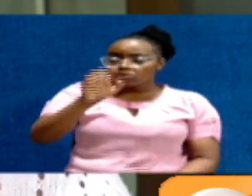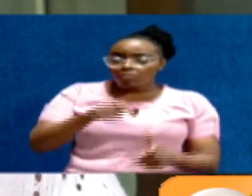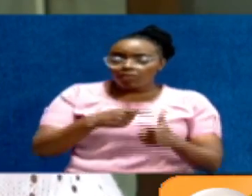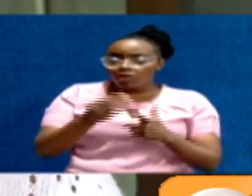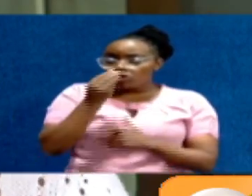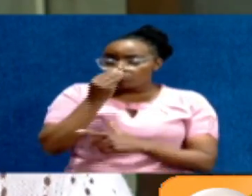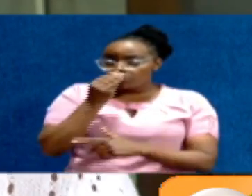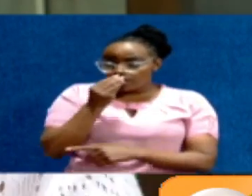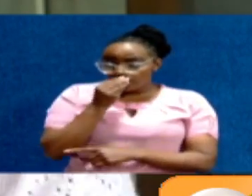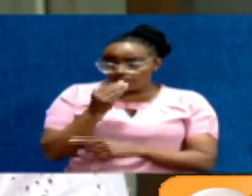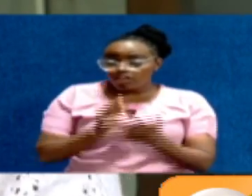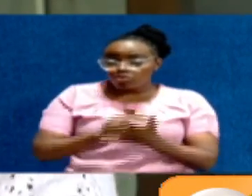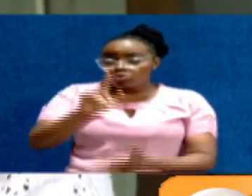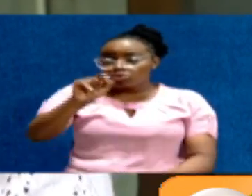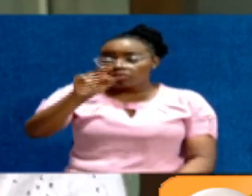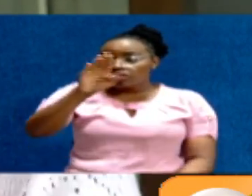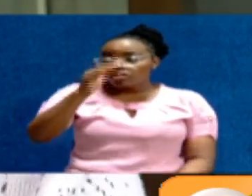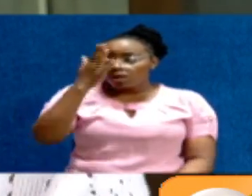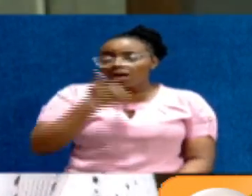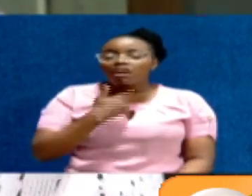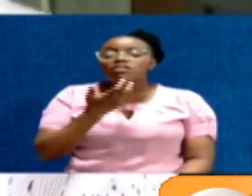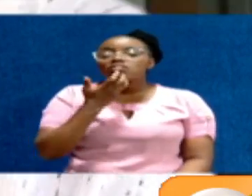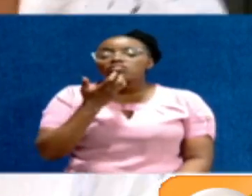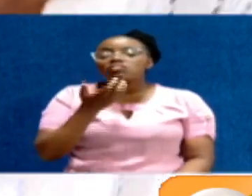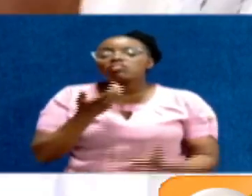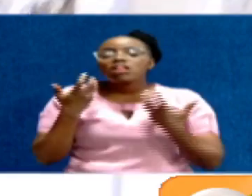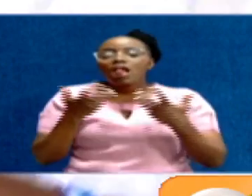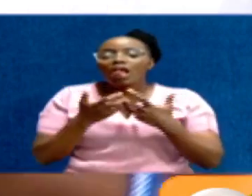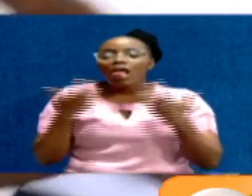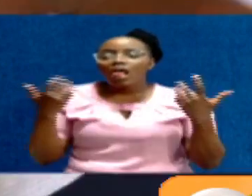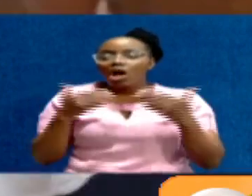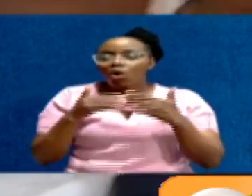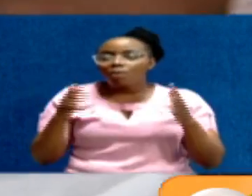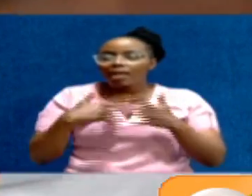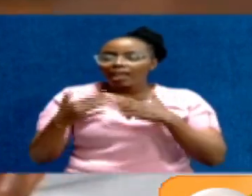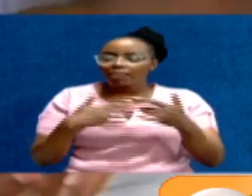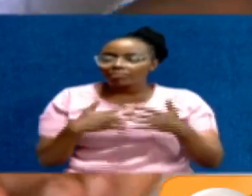feed from there. Sababu hapa iko wasi.